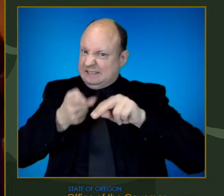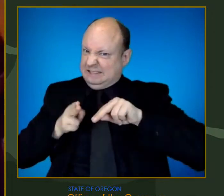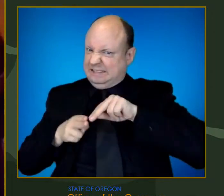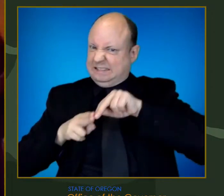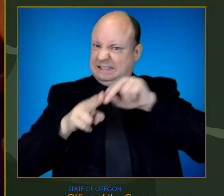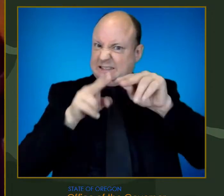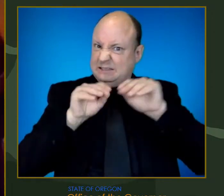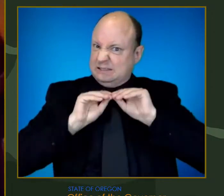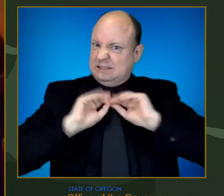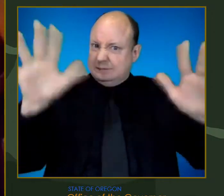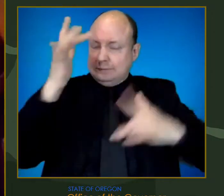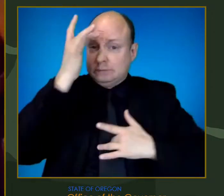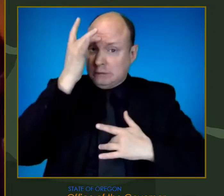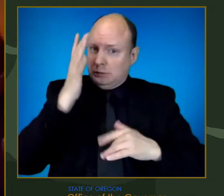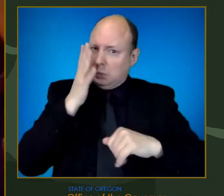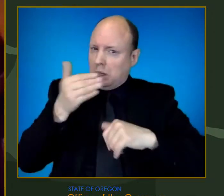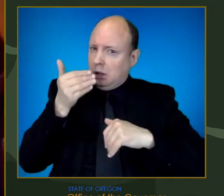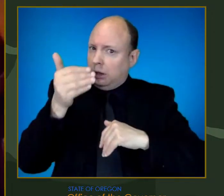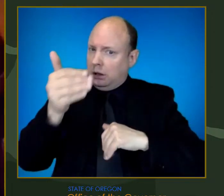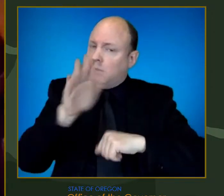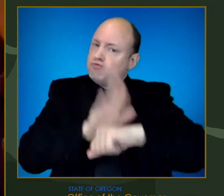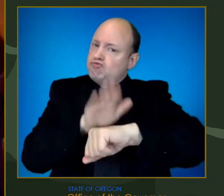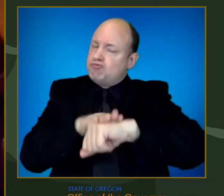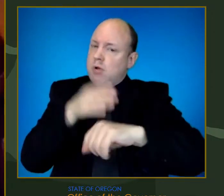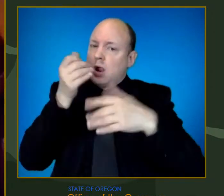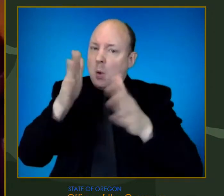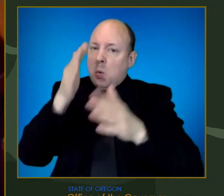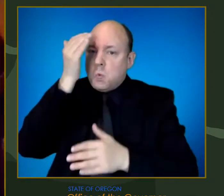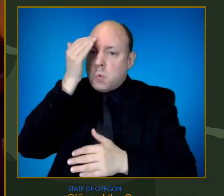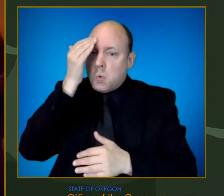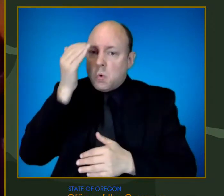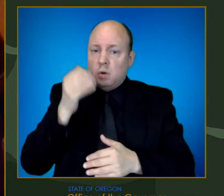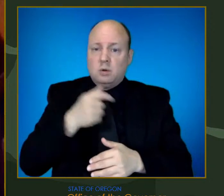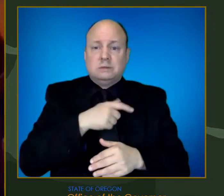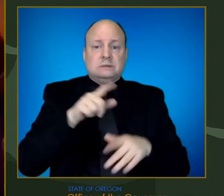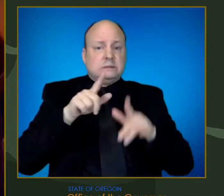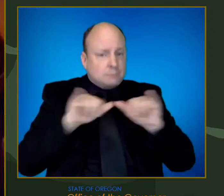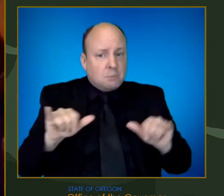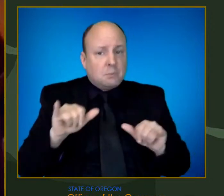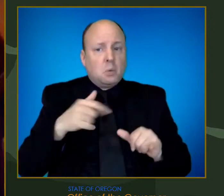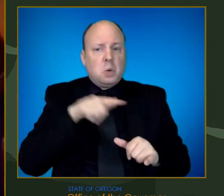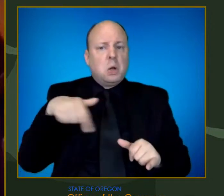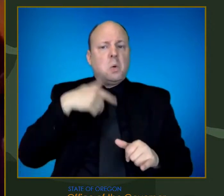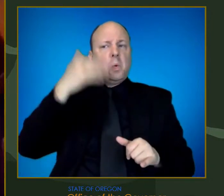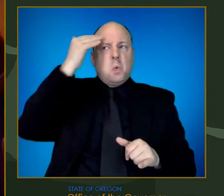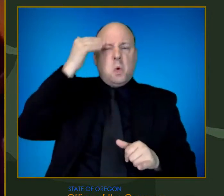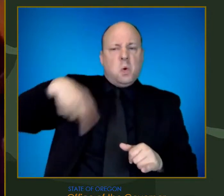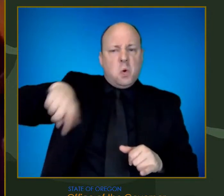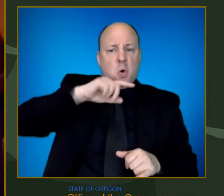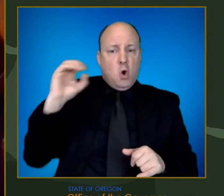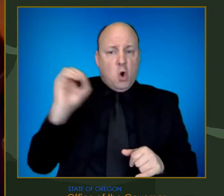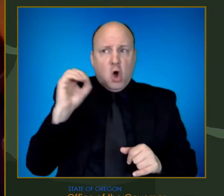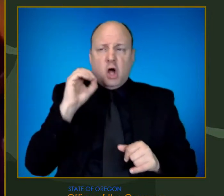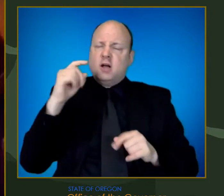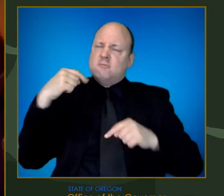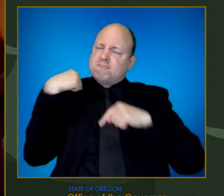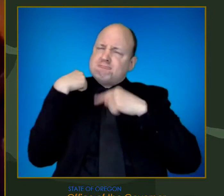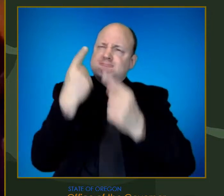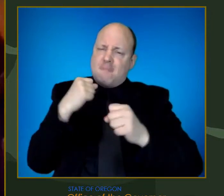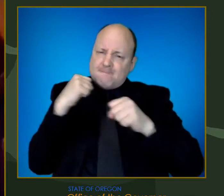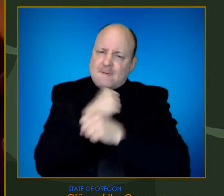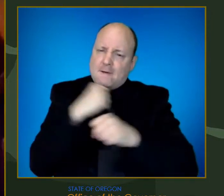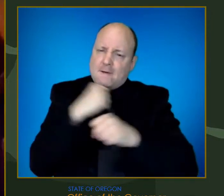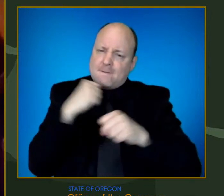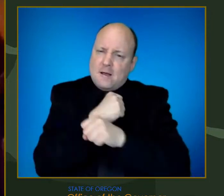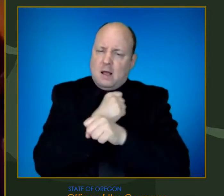Oregonians do when faced with this virus. They fight it, wearing our masks, keeping our distance, and limiting higher risk indoor gatherings,